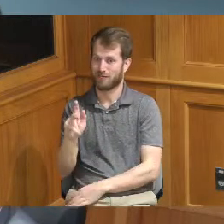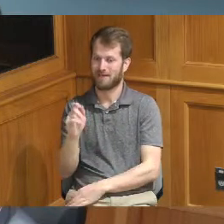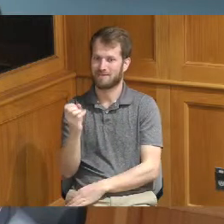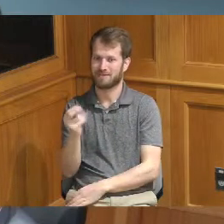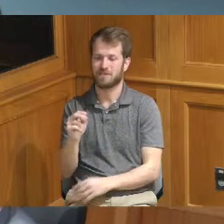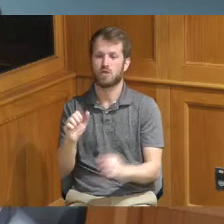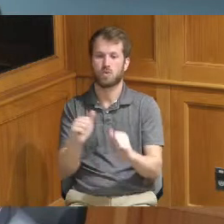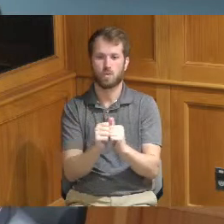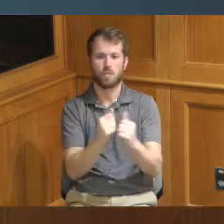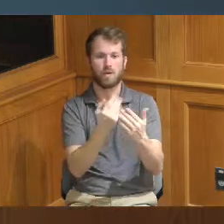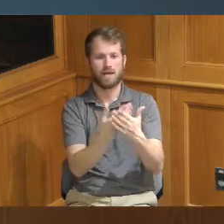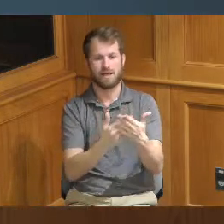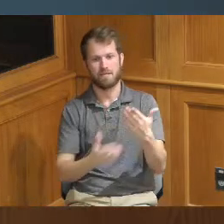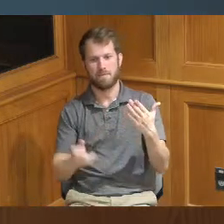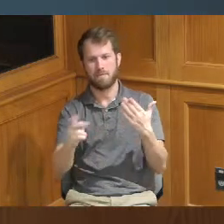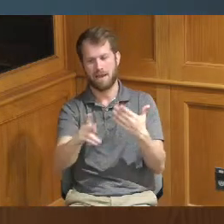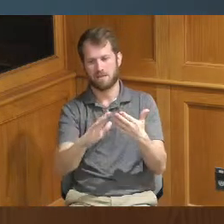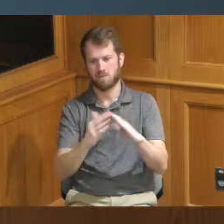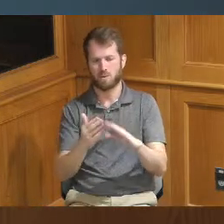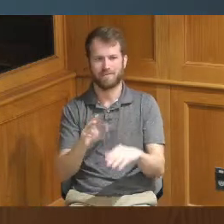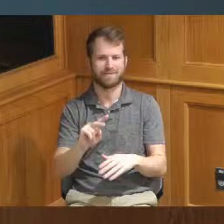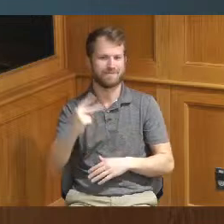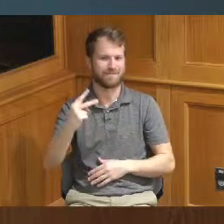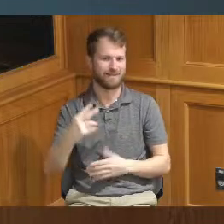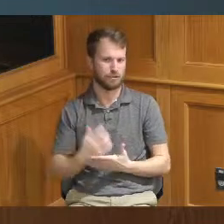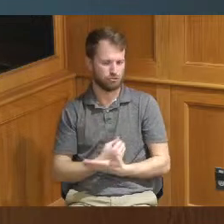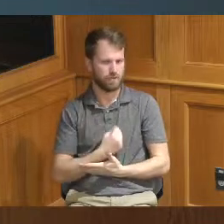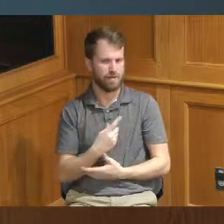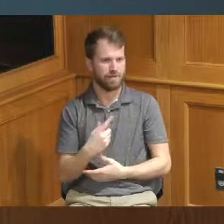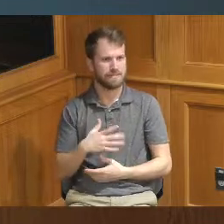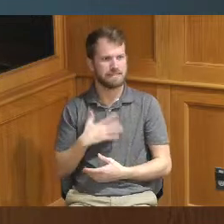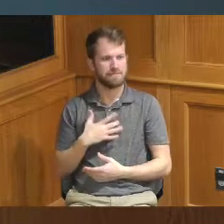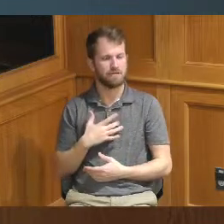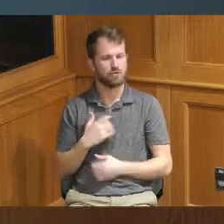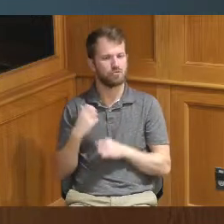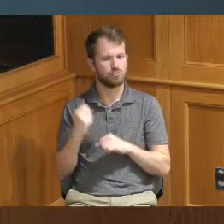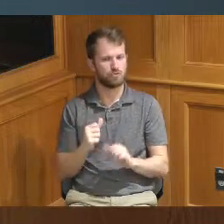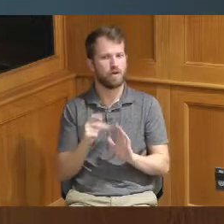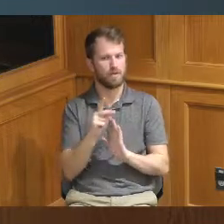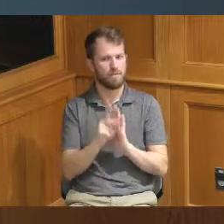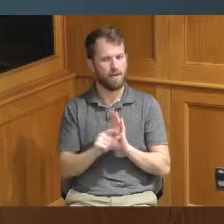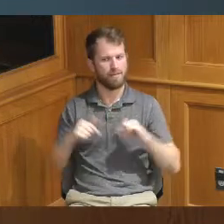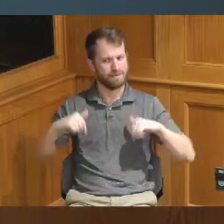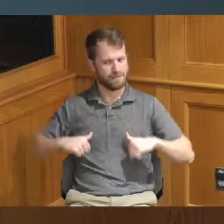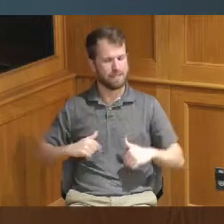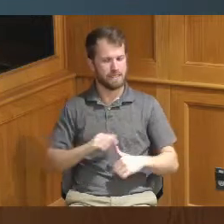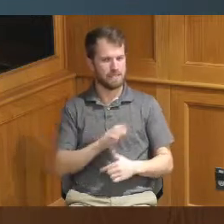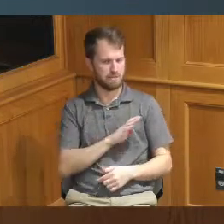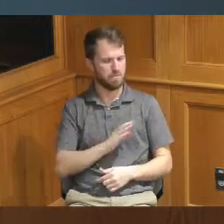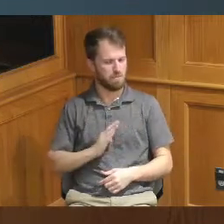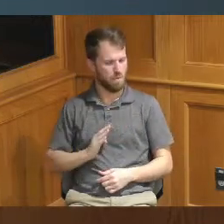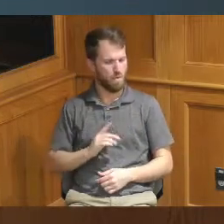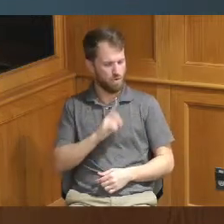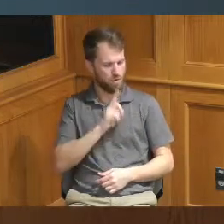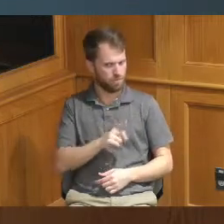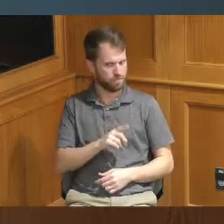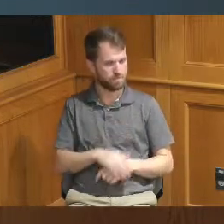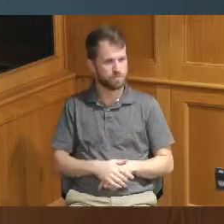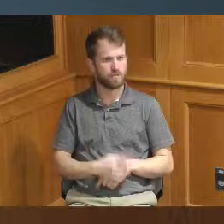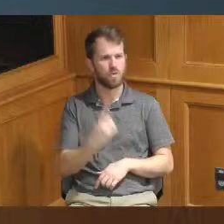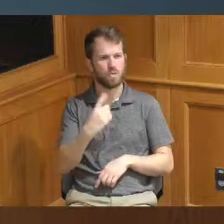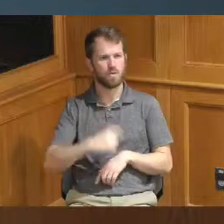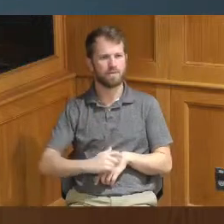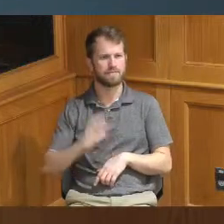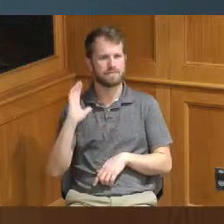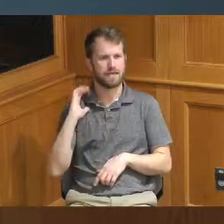reentry and second chances, and I think is a strong policy of this board. One time we did some